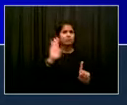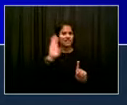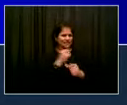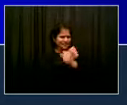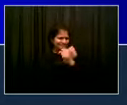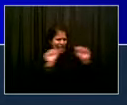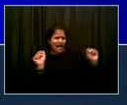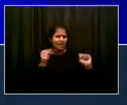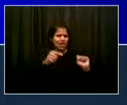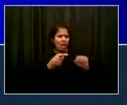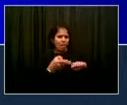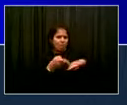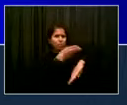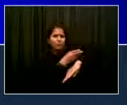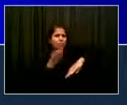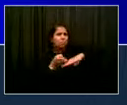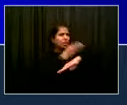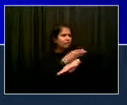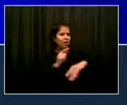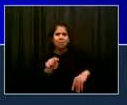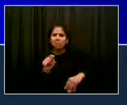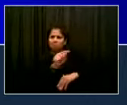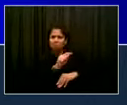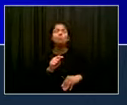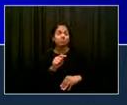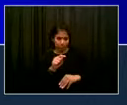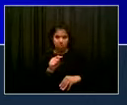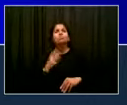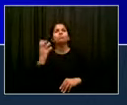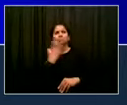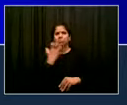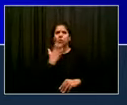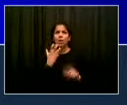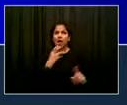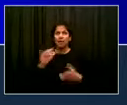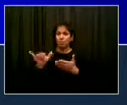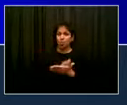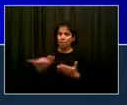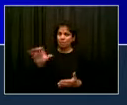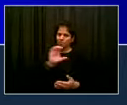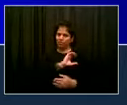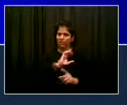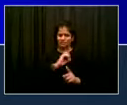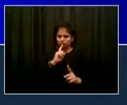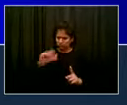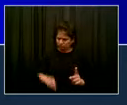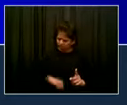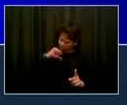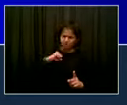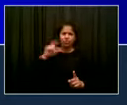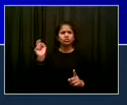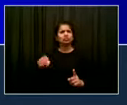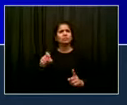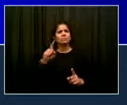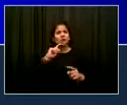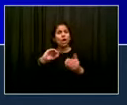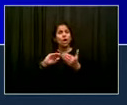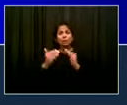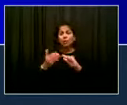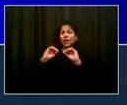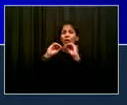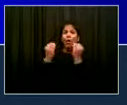very proud of this. So many community organizations and community leaders who are out there working to stop violence